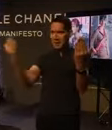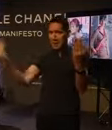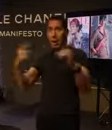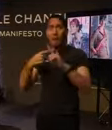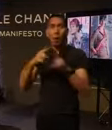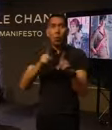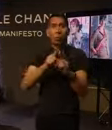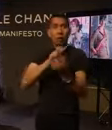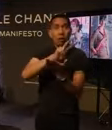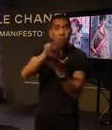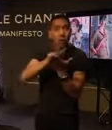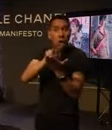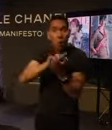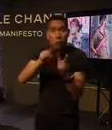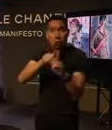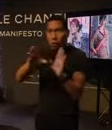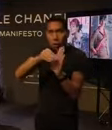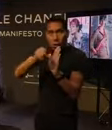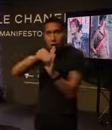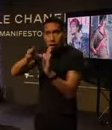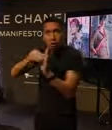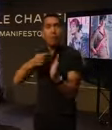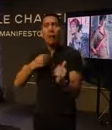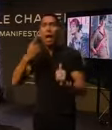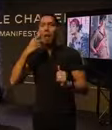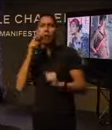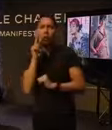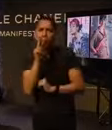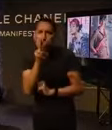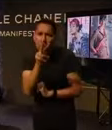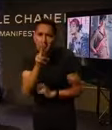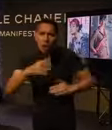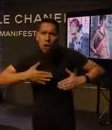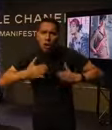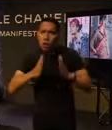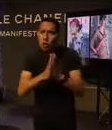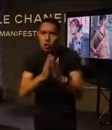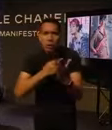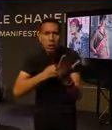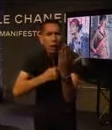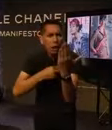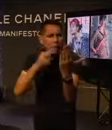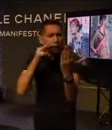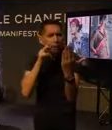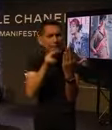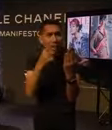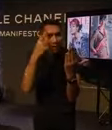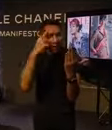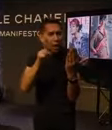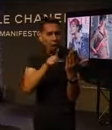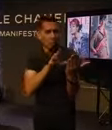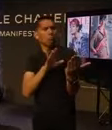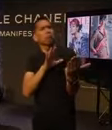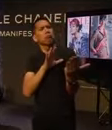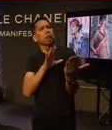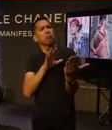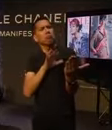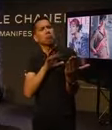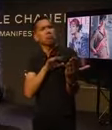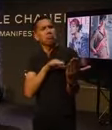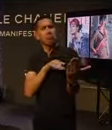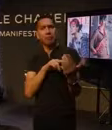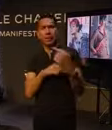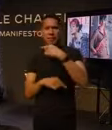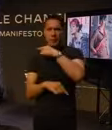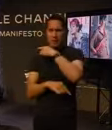well, because you can maybe look at some of those suits and they perhaps look a little bit stuffy or perhaps out of step in that second, in